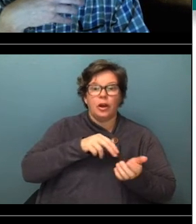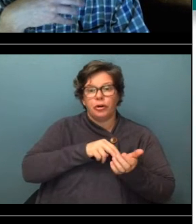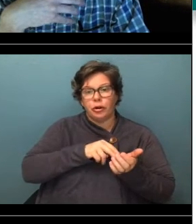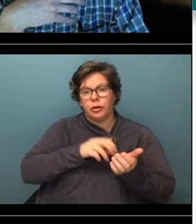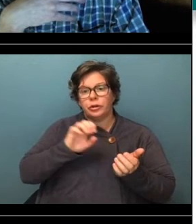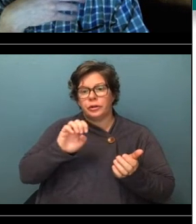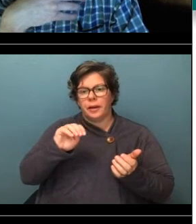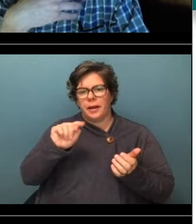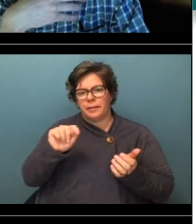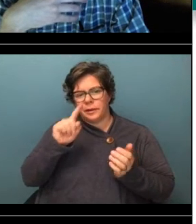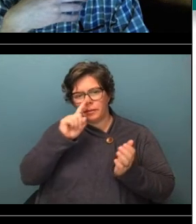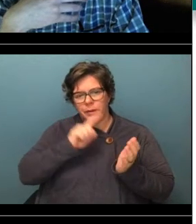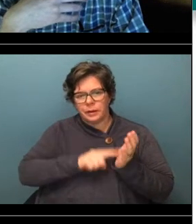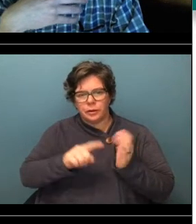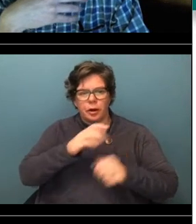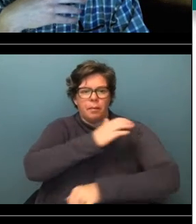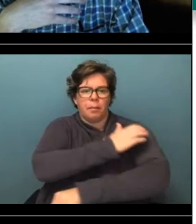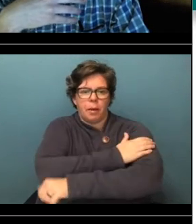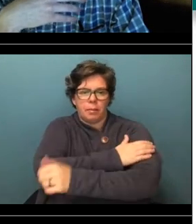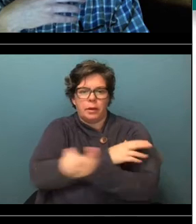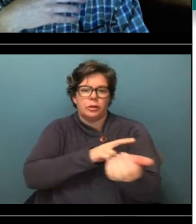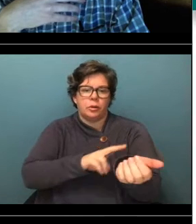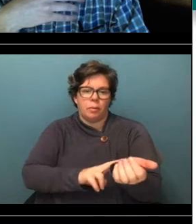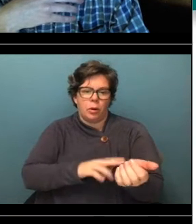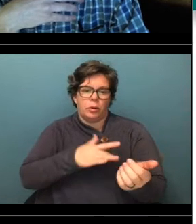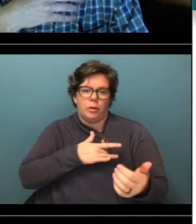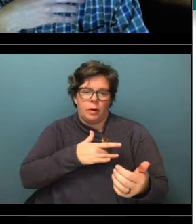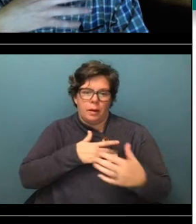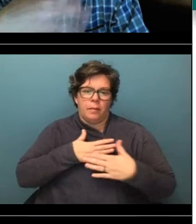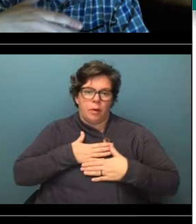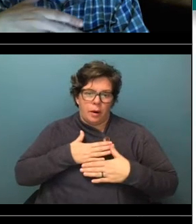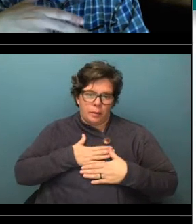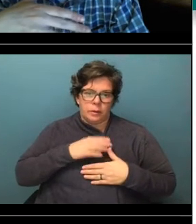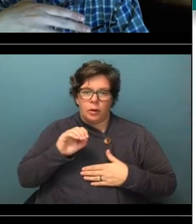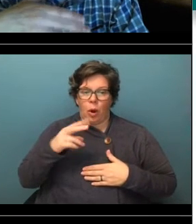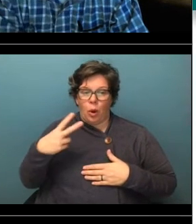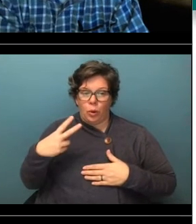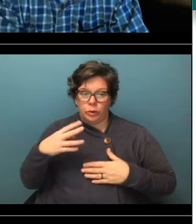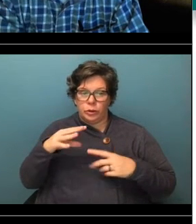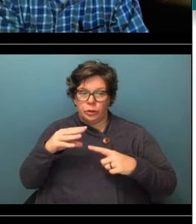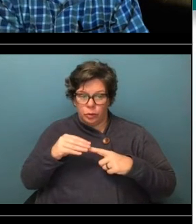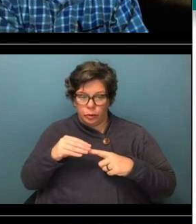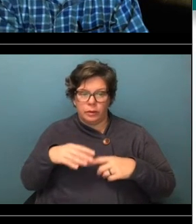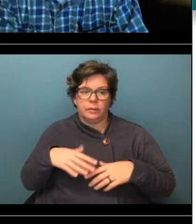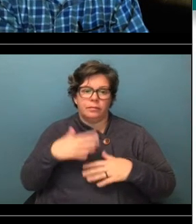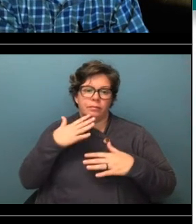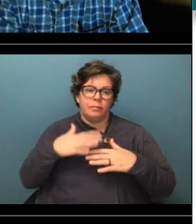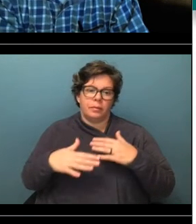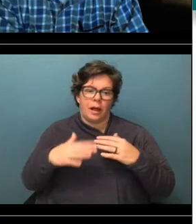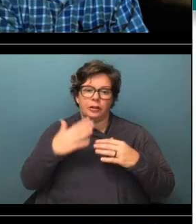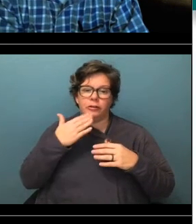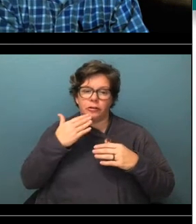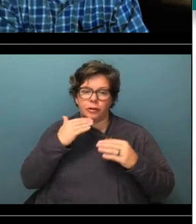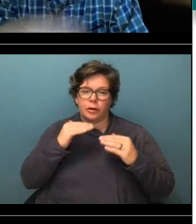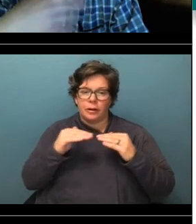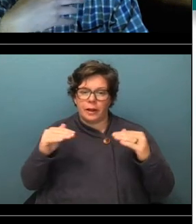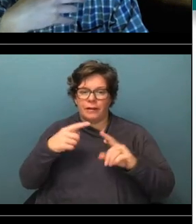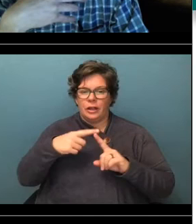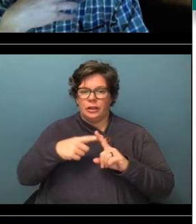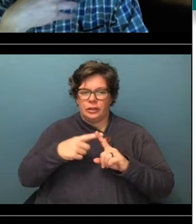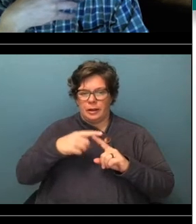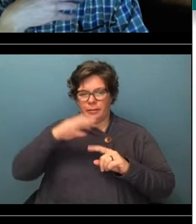we may check an individual's blood pressure, pulse, respiratory rate, O2 stats, blood glucose levels, temperature, and if